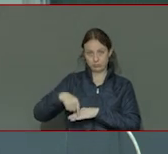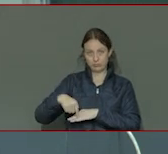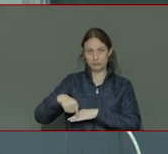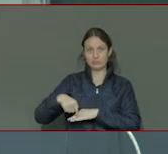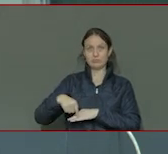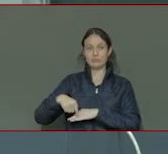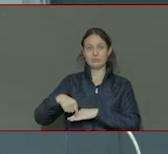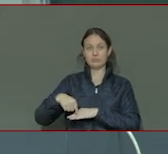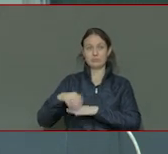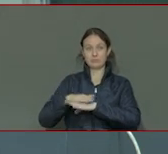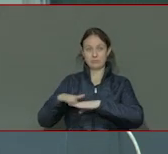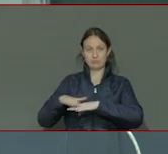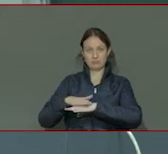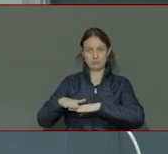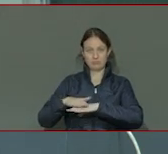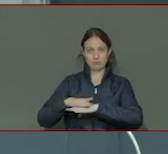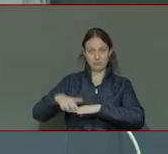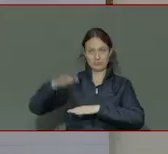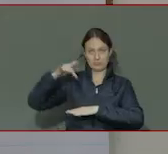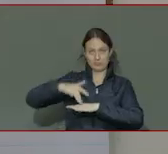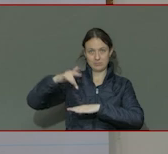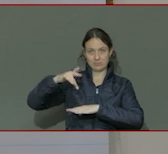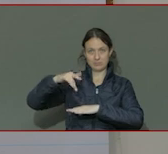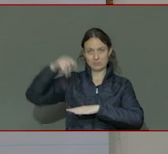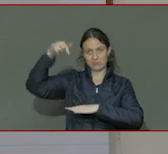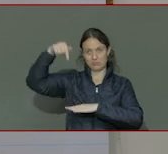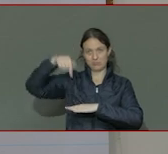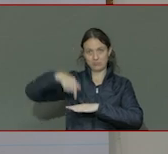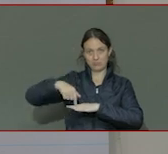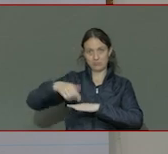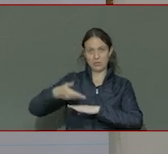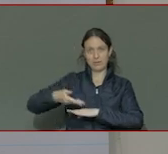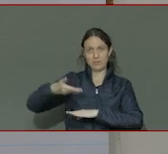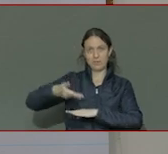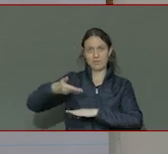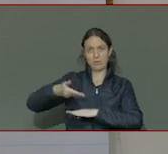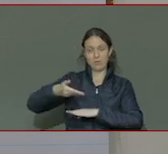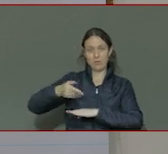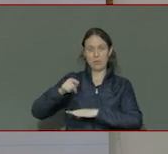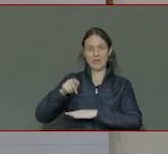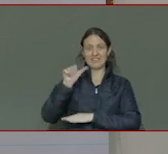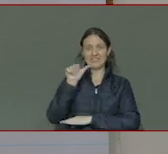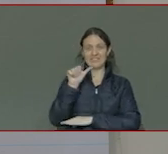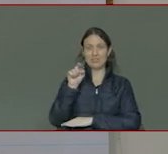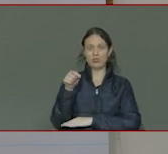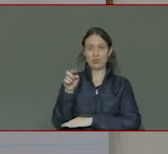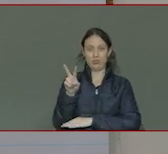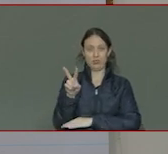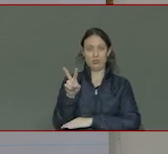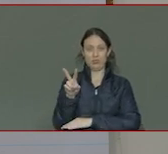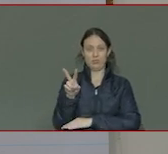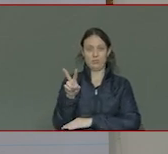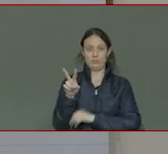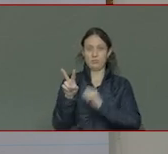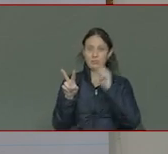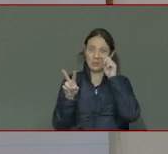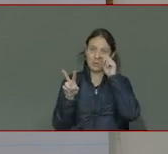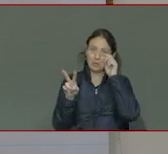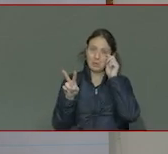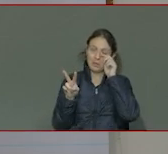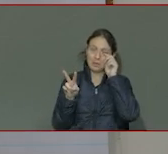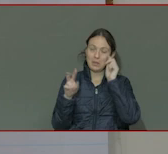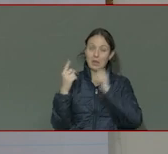strikes the ground. Just before it strikes the ground, it is 6,2. So that part is for